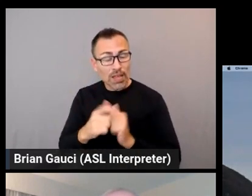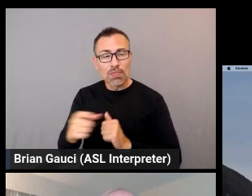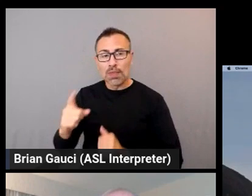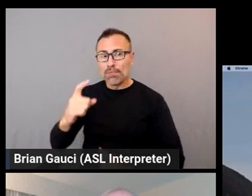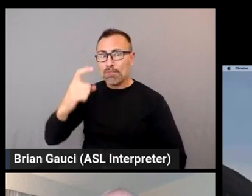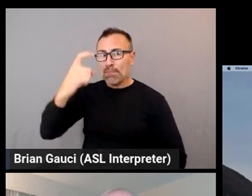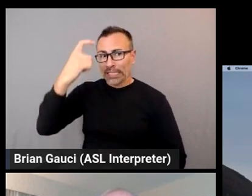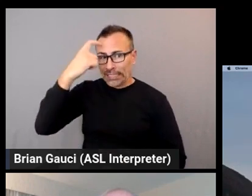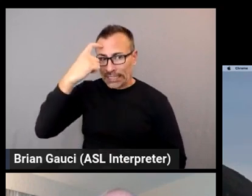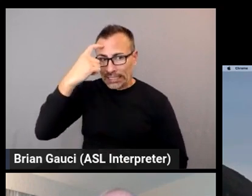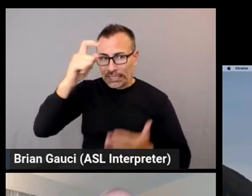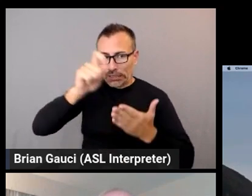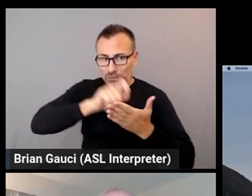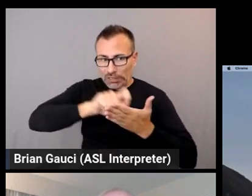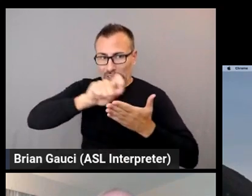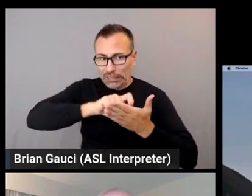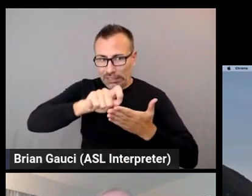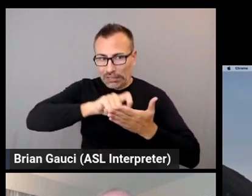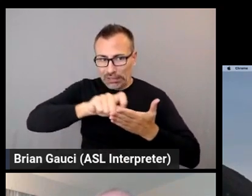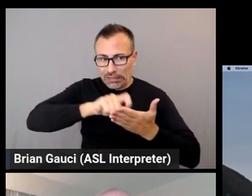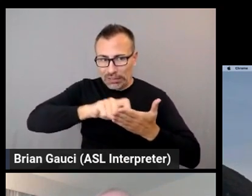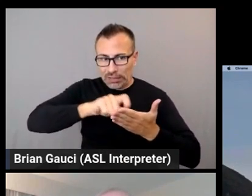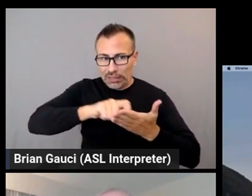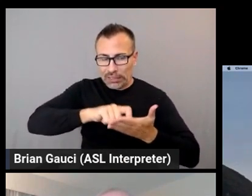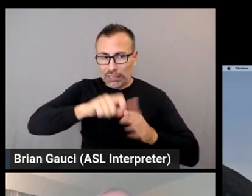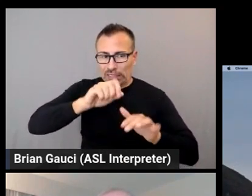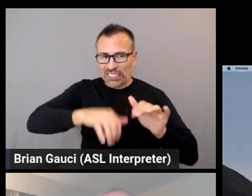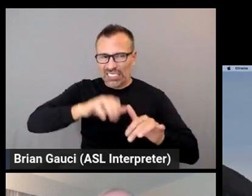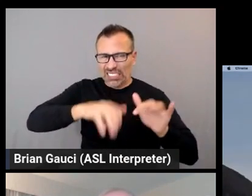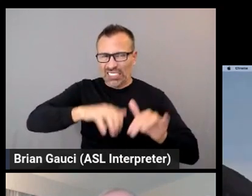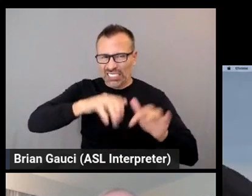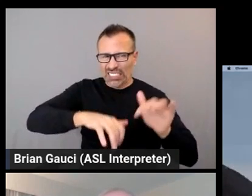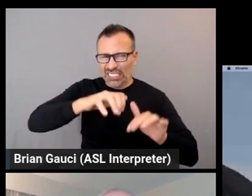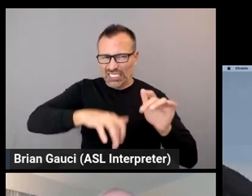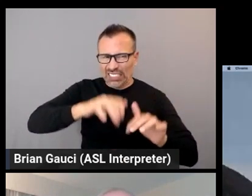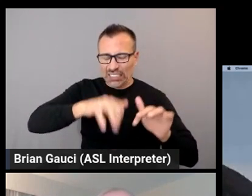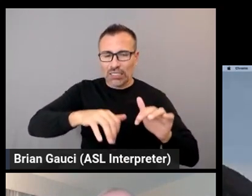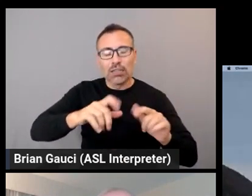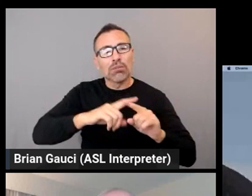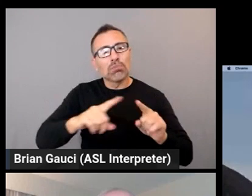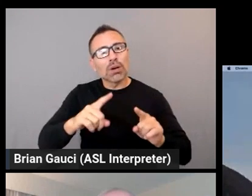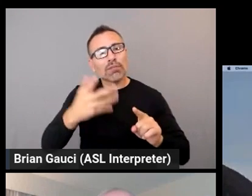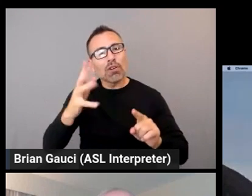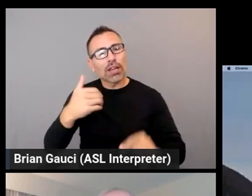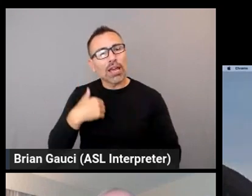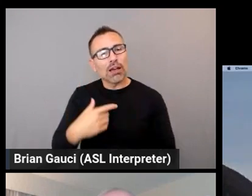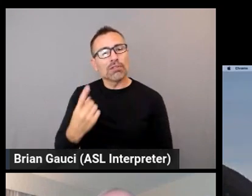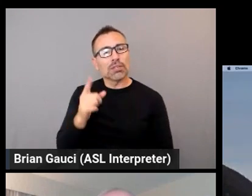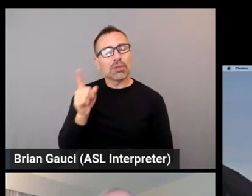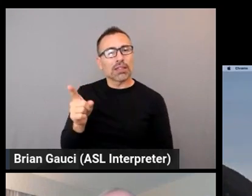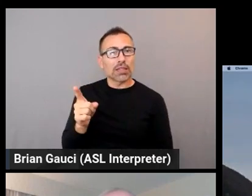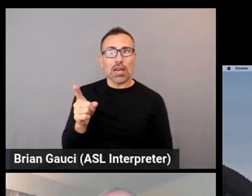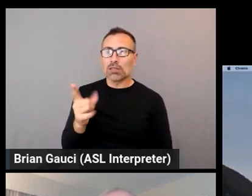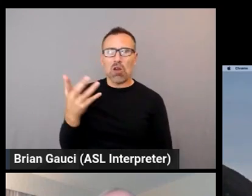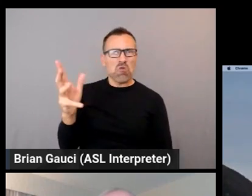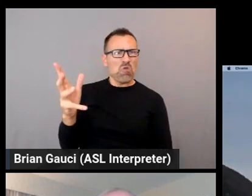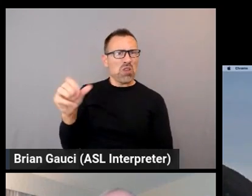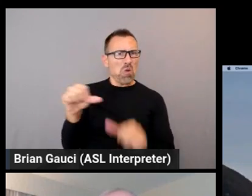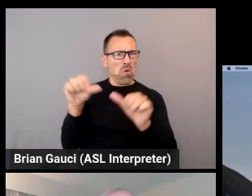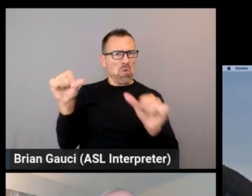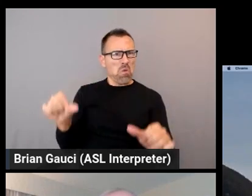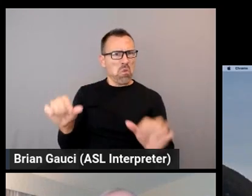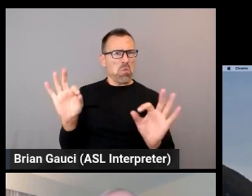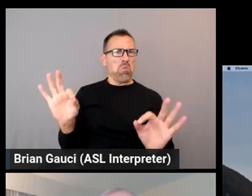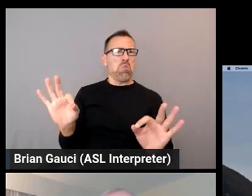the code and fingertips actually physically writing out the code. But if they already have something that is well architected, if they already have something that